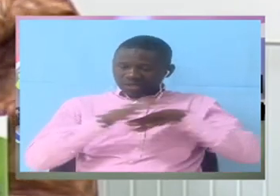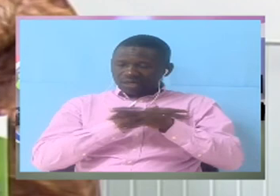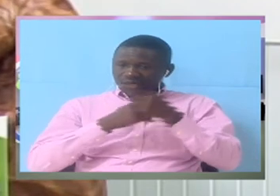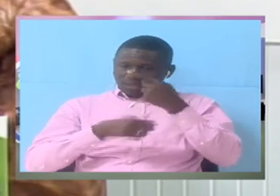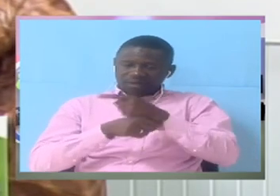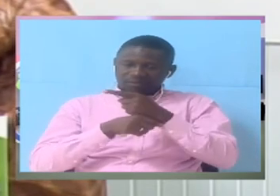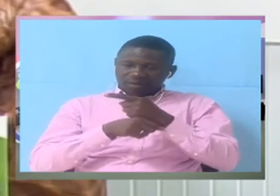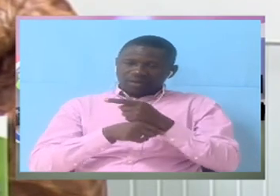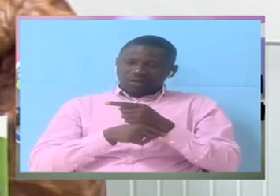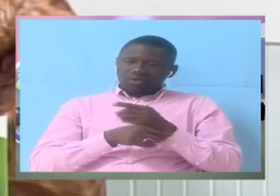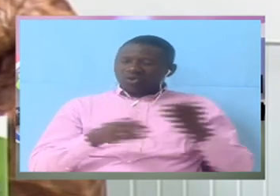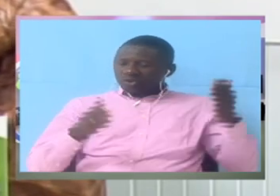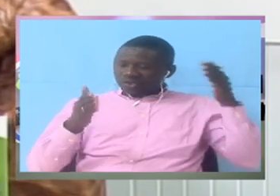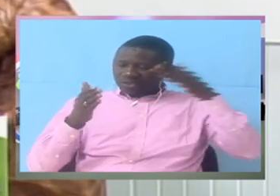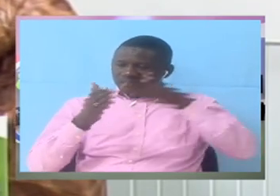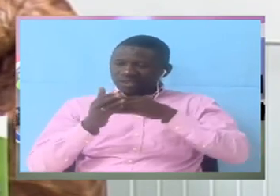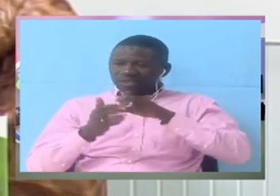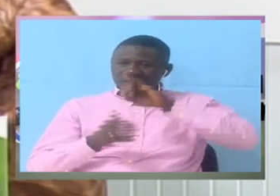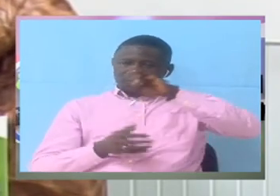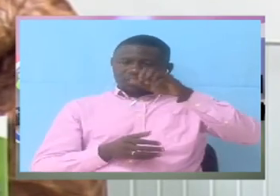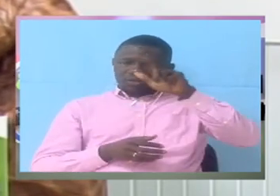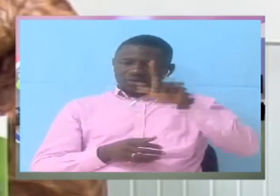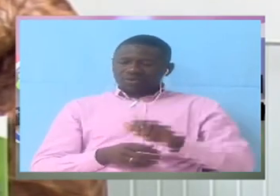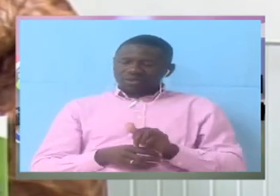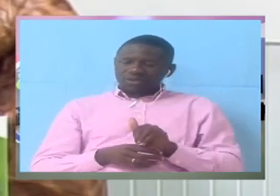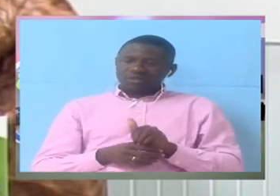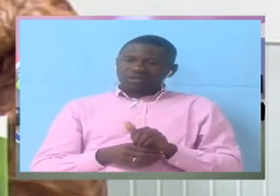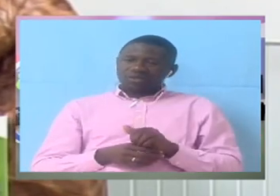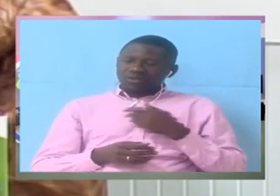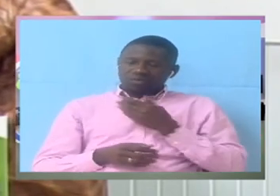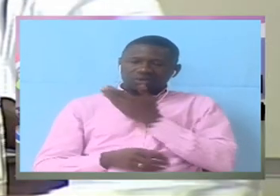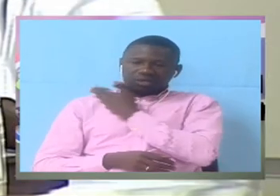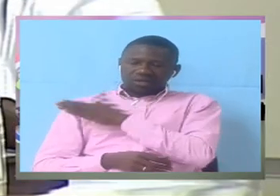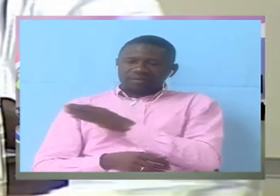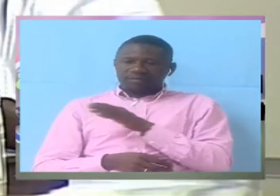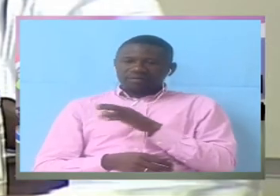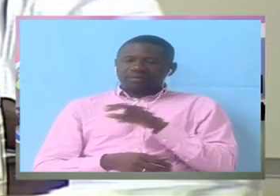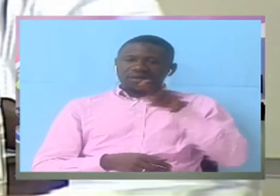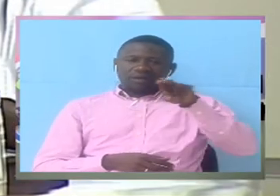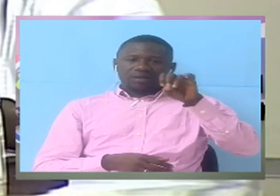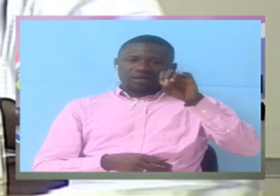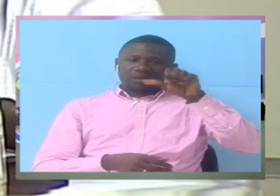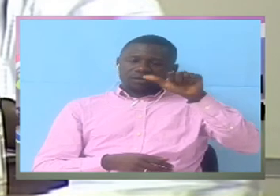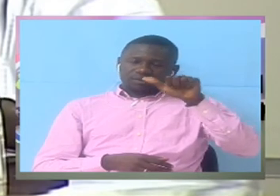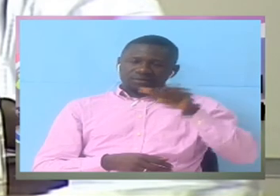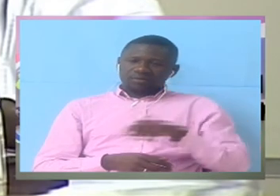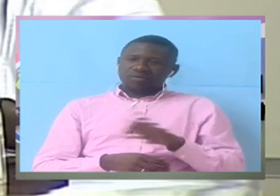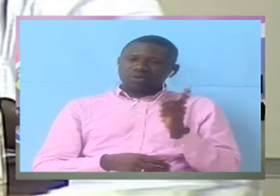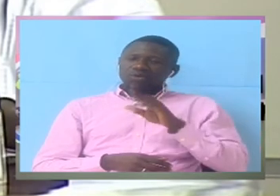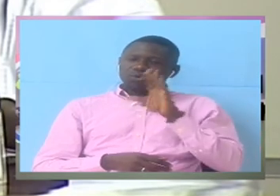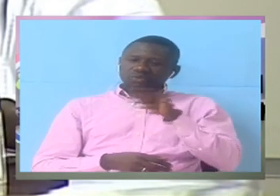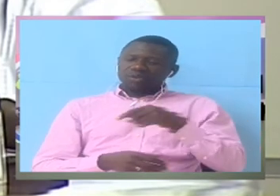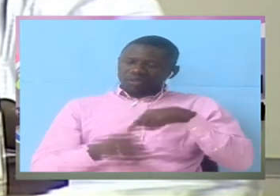13 until January, that was when we left the NIA. What were you doing there?